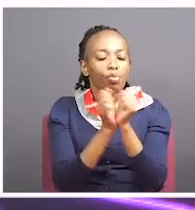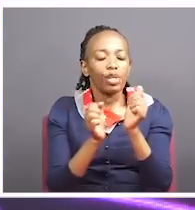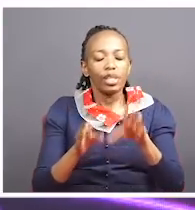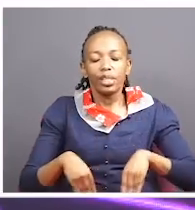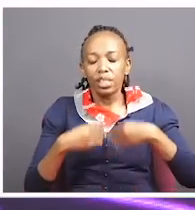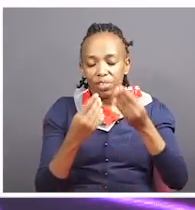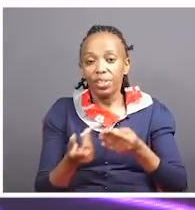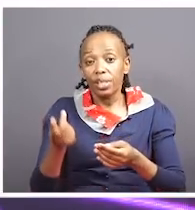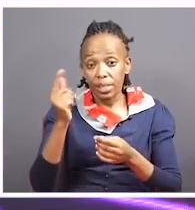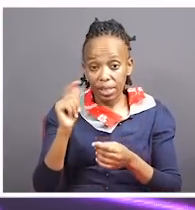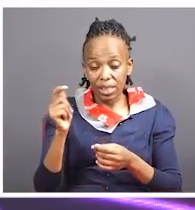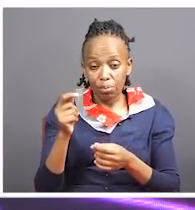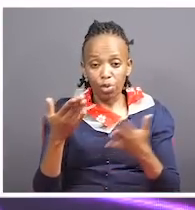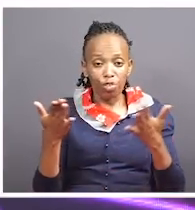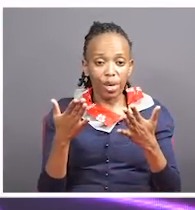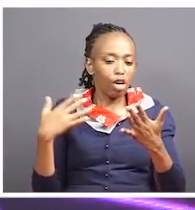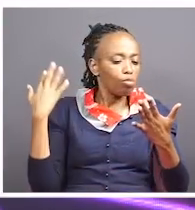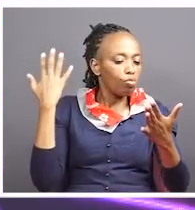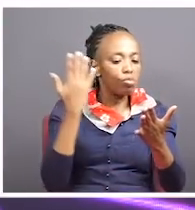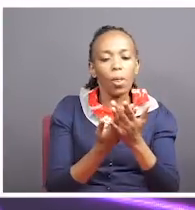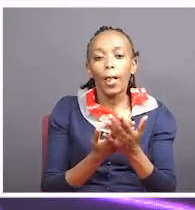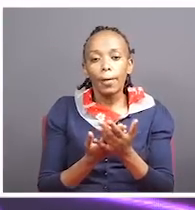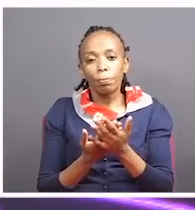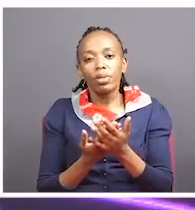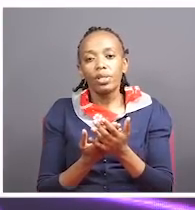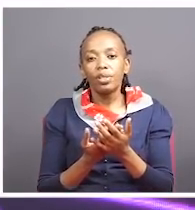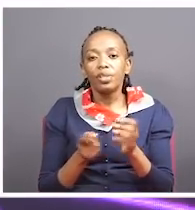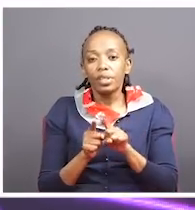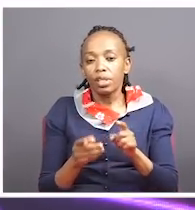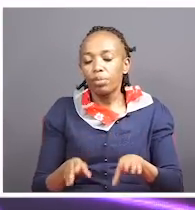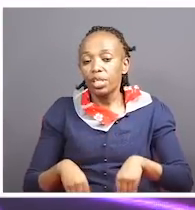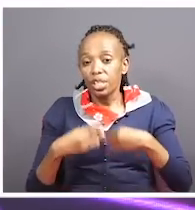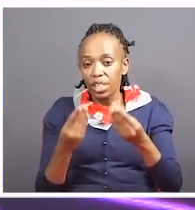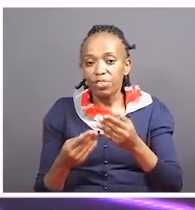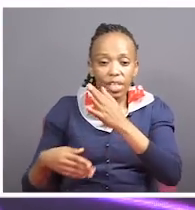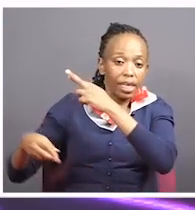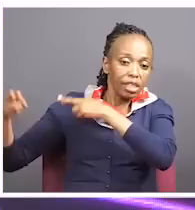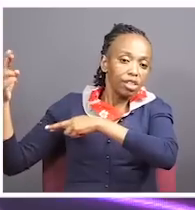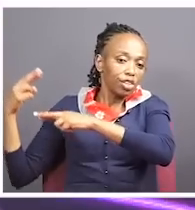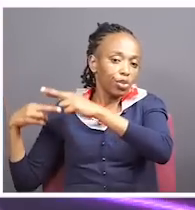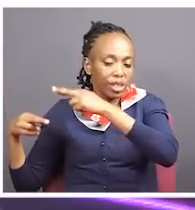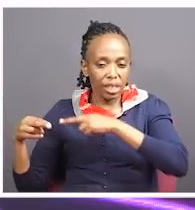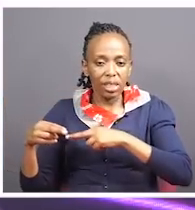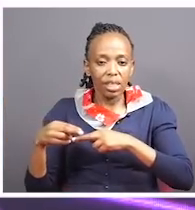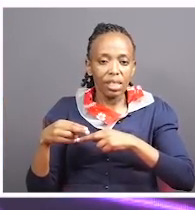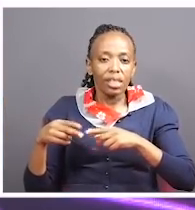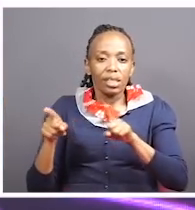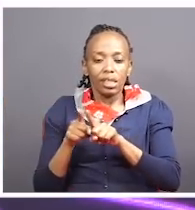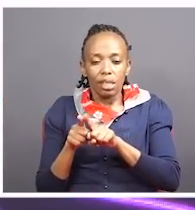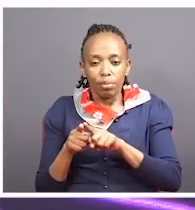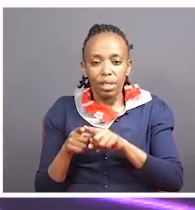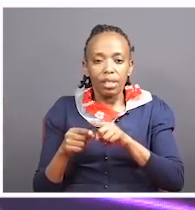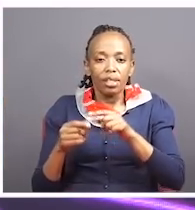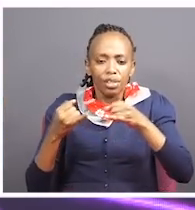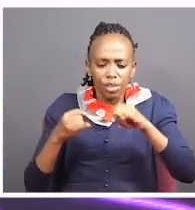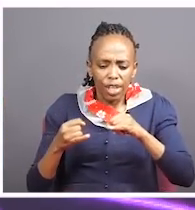Paul is giving his testimony of where he came from, and he gives his background. He traces his